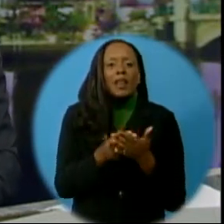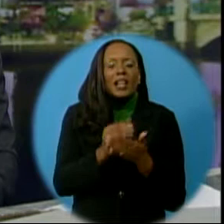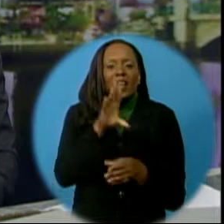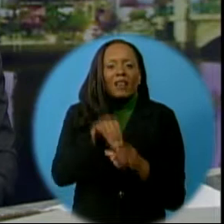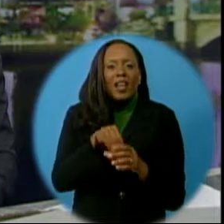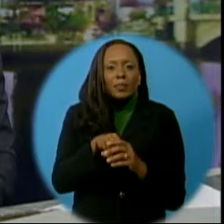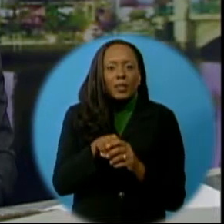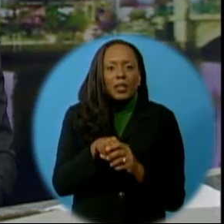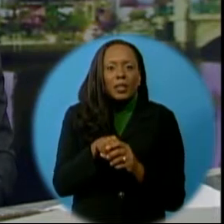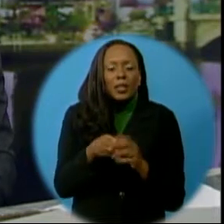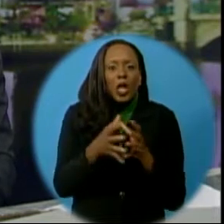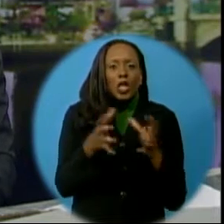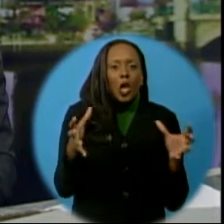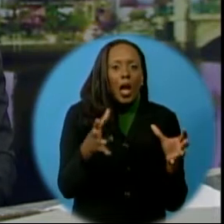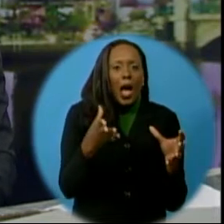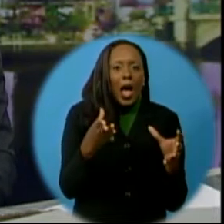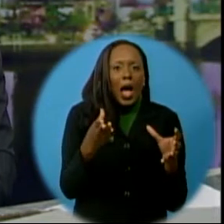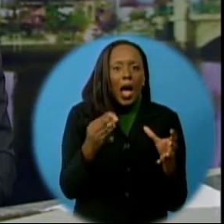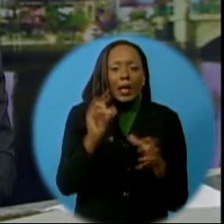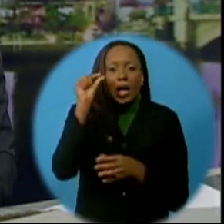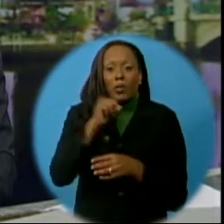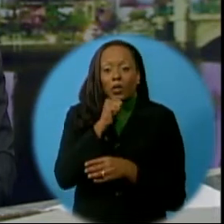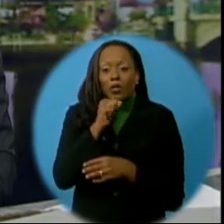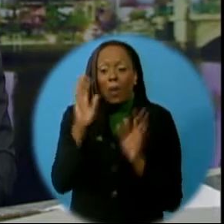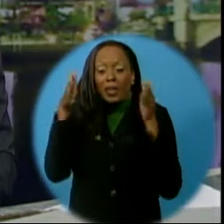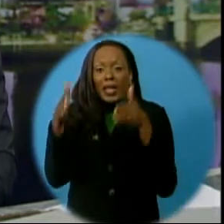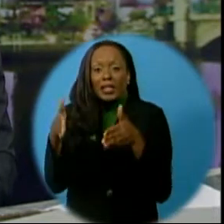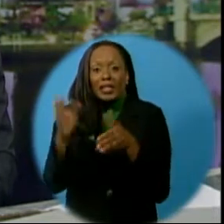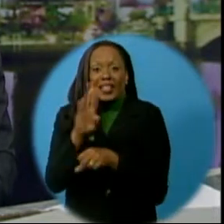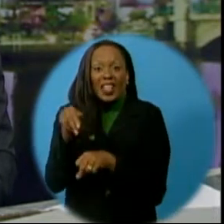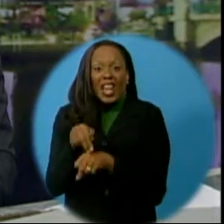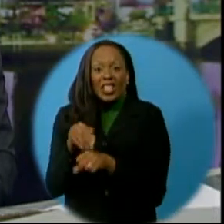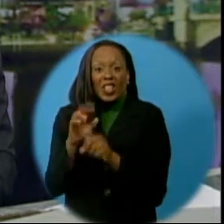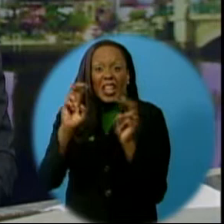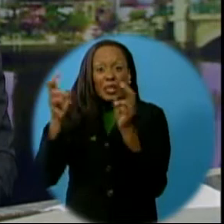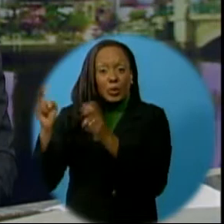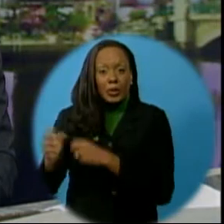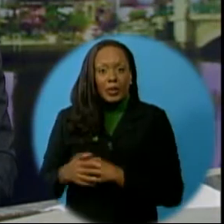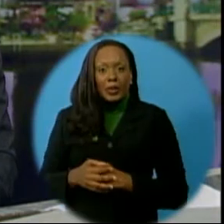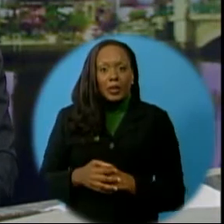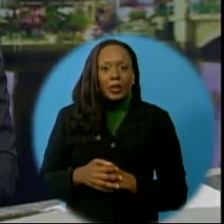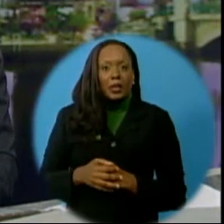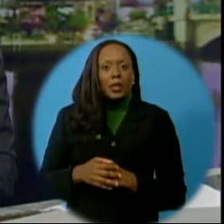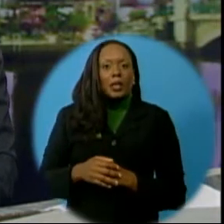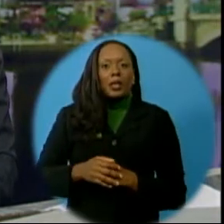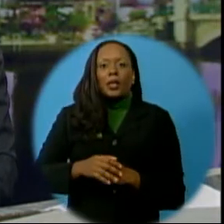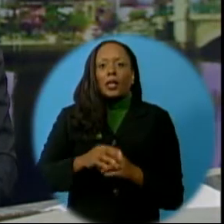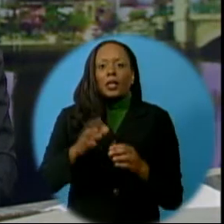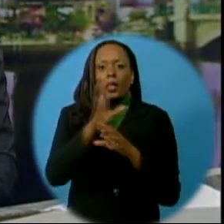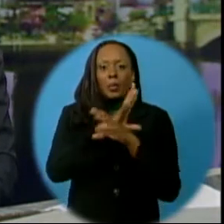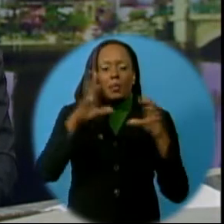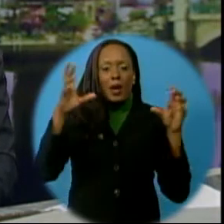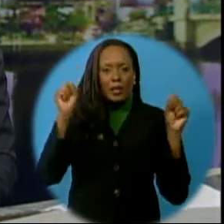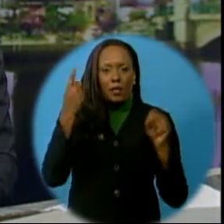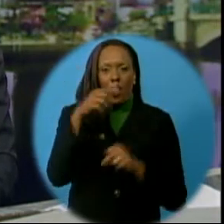at the expense of issues of national interest. Now, just hours before the tournament is scheduled to begin, Brazil's president gave